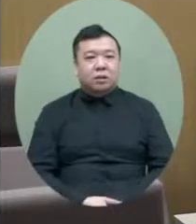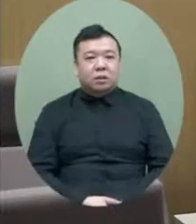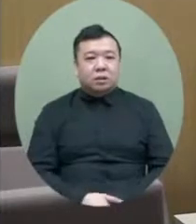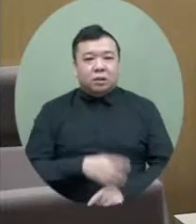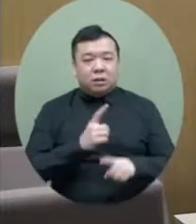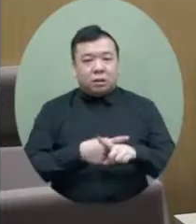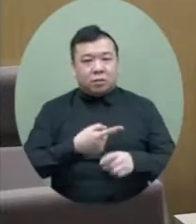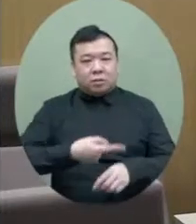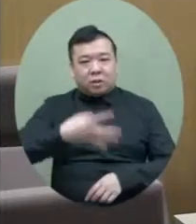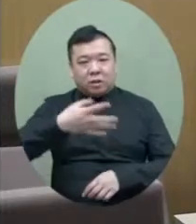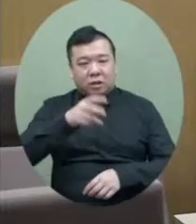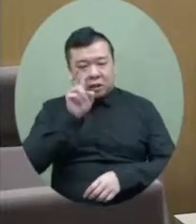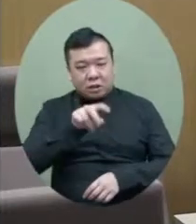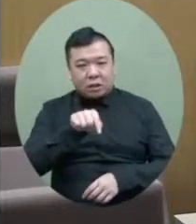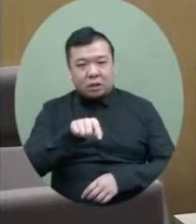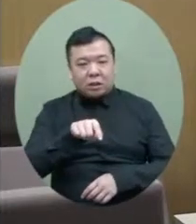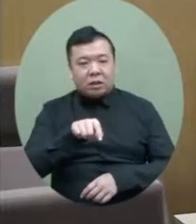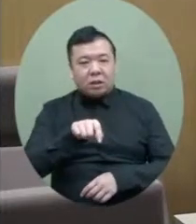Lok Yang San Chun,